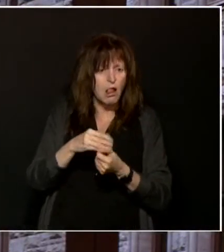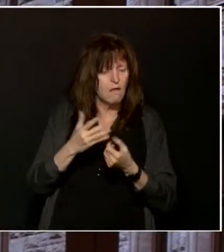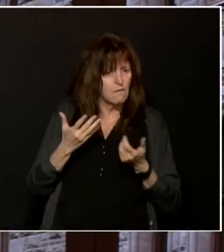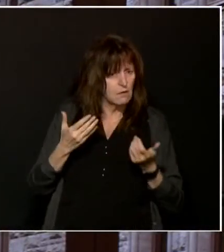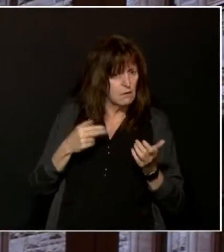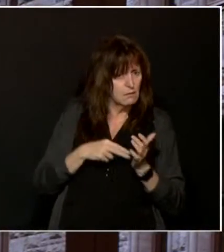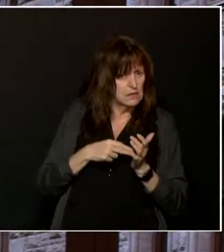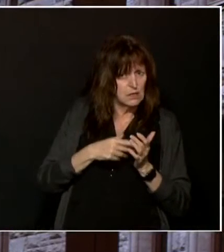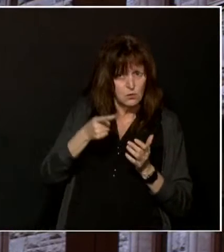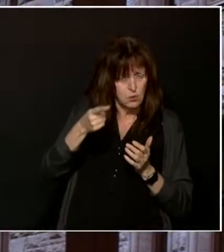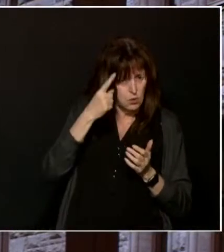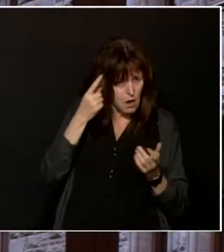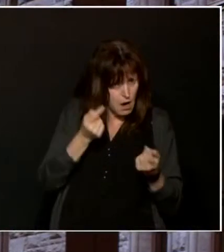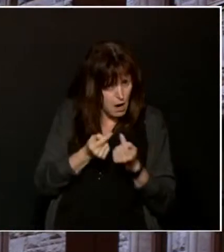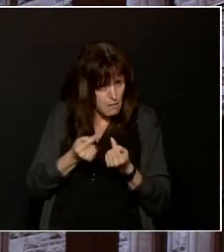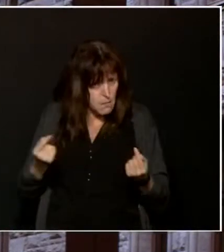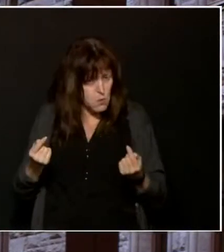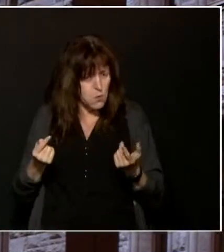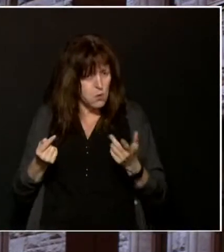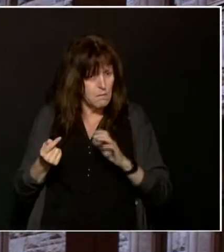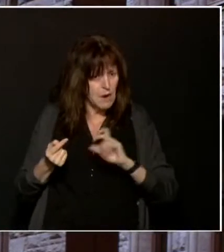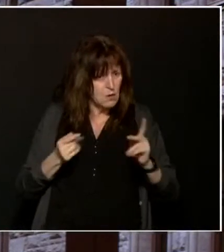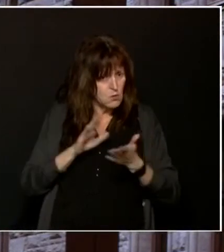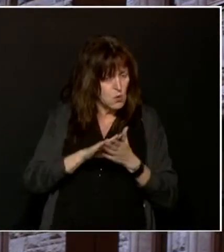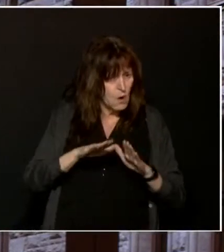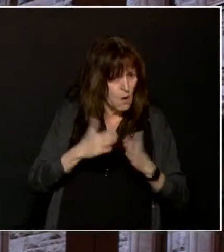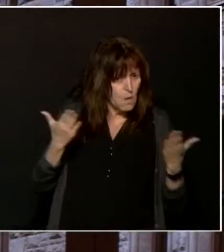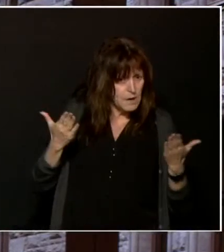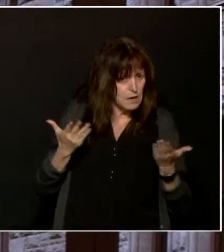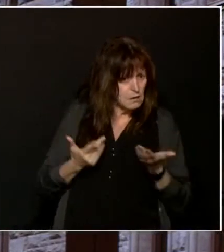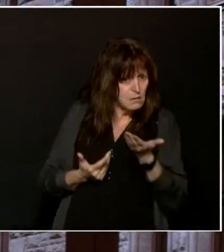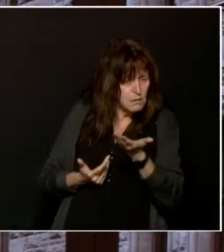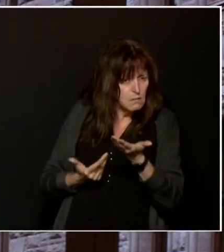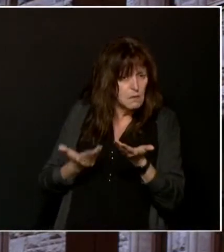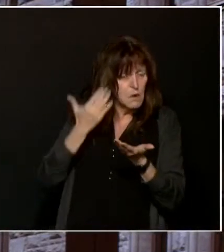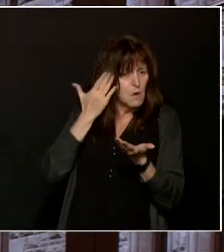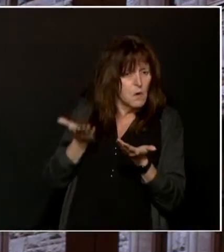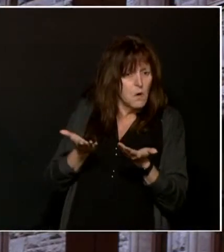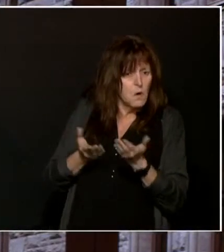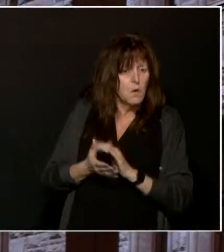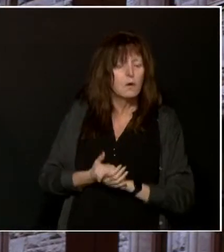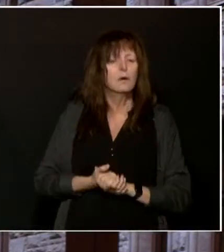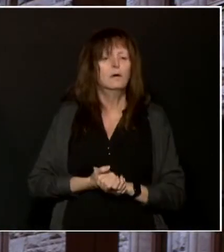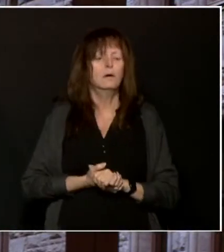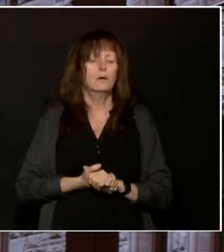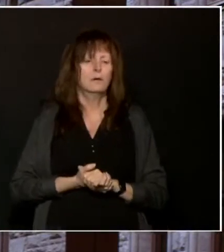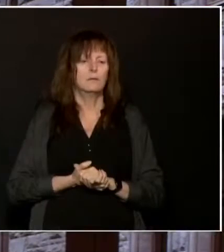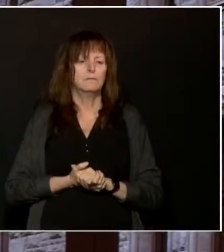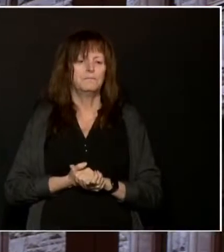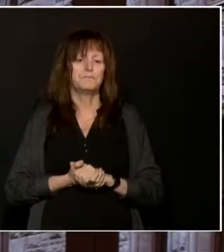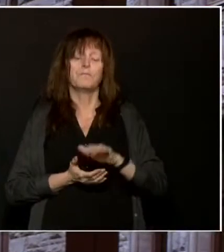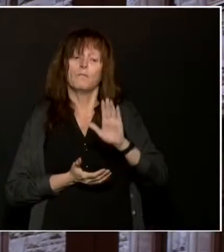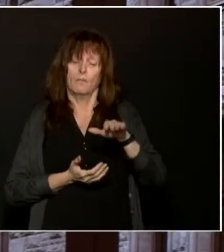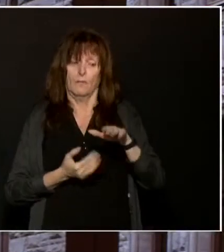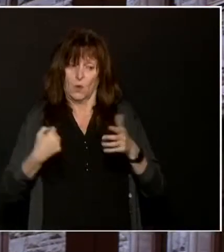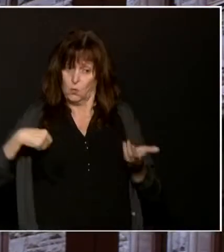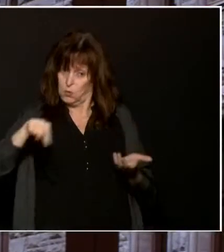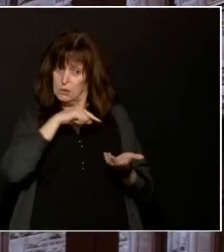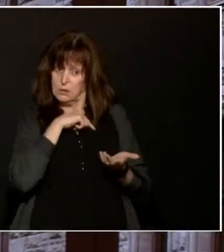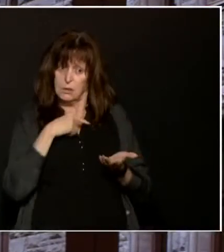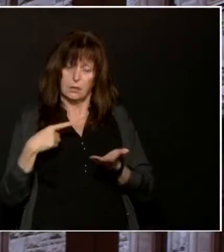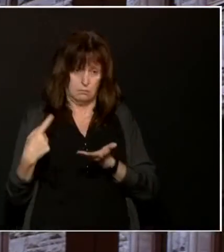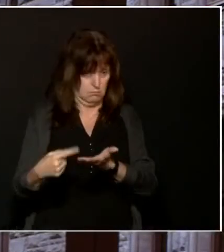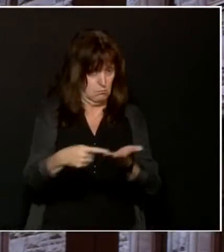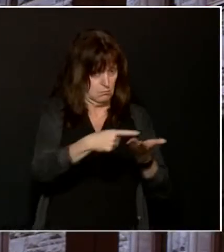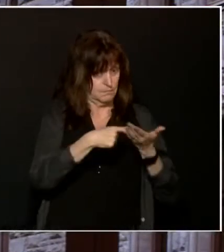learning? We have had discussions, and the only one I know that definitely says